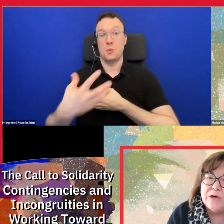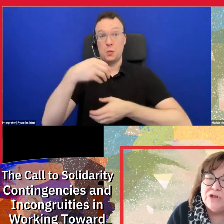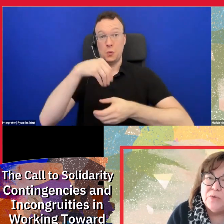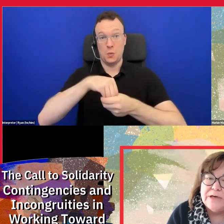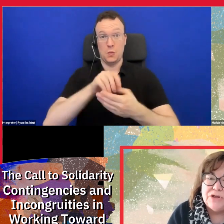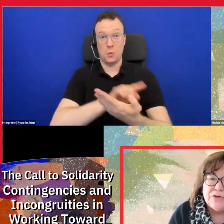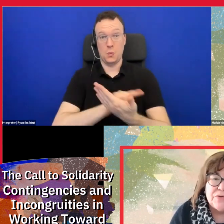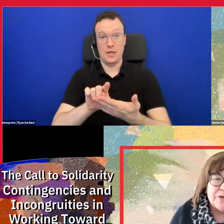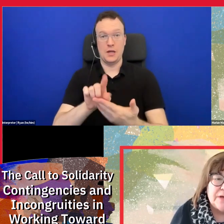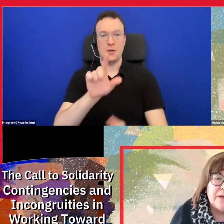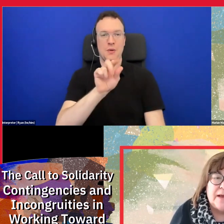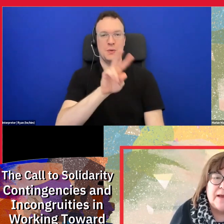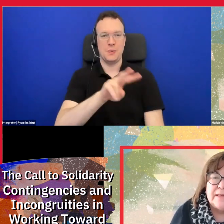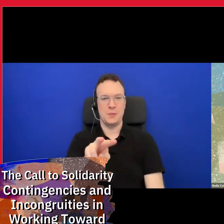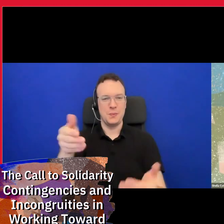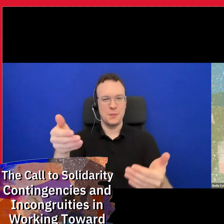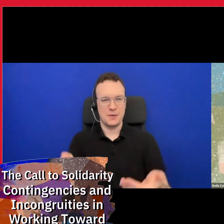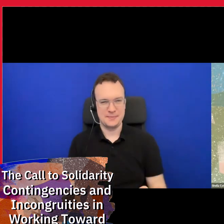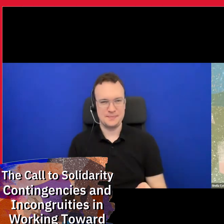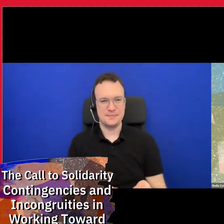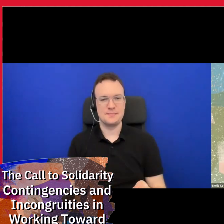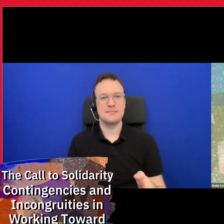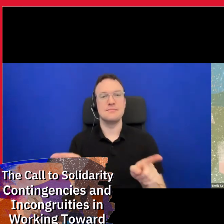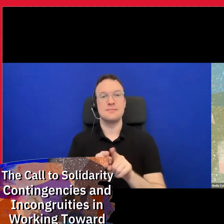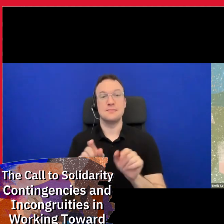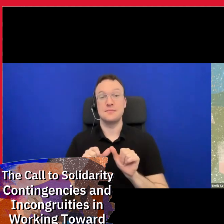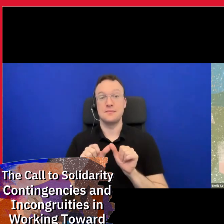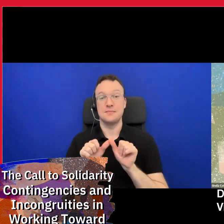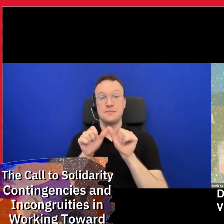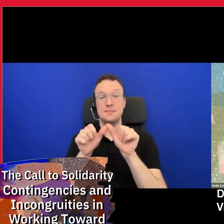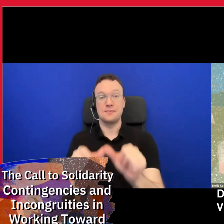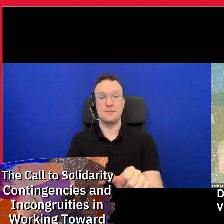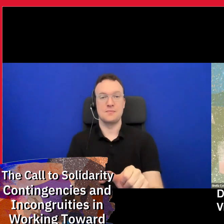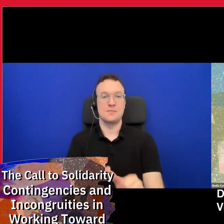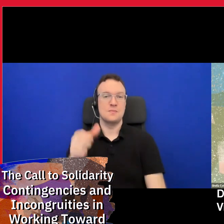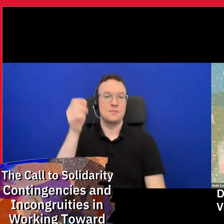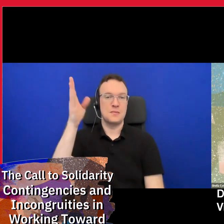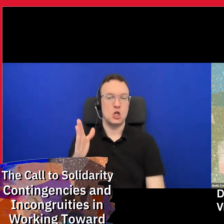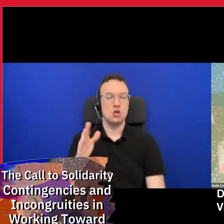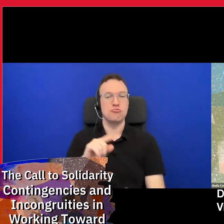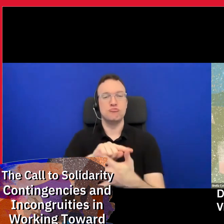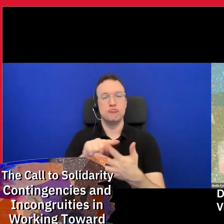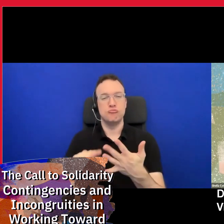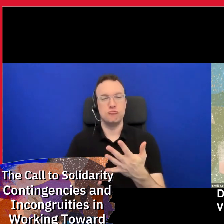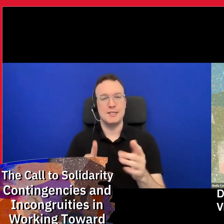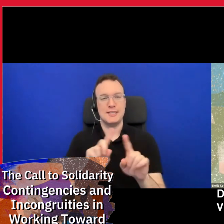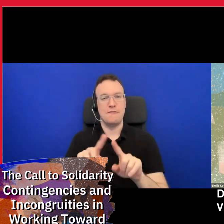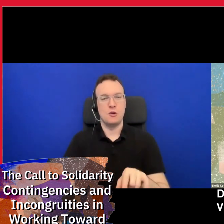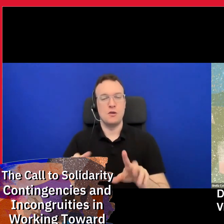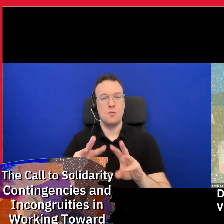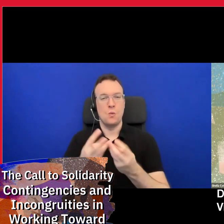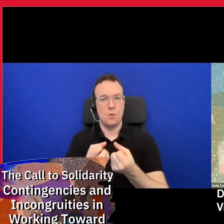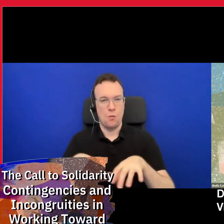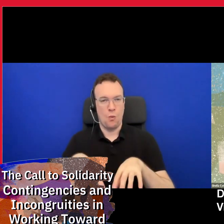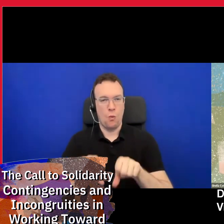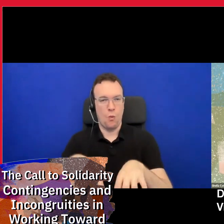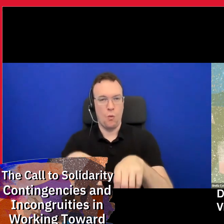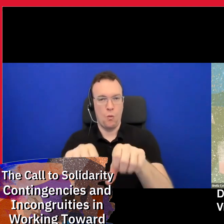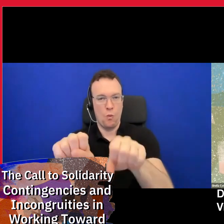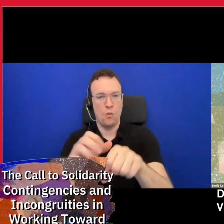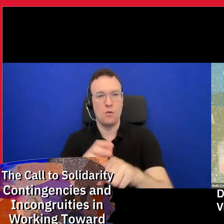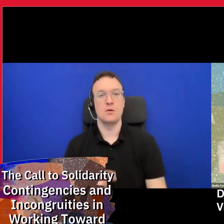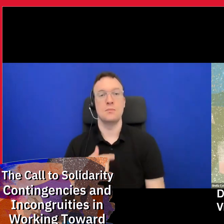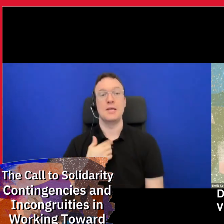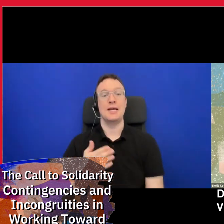2022. And the continuance of our speaker series. I'm really delighted that you're